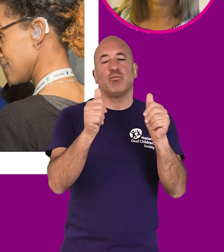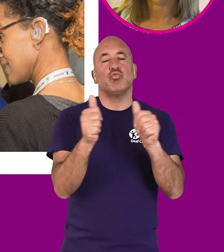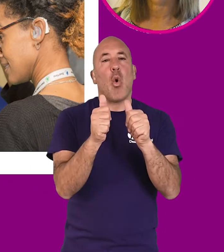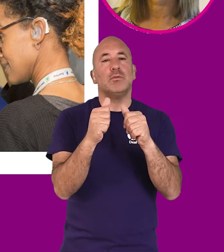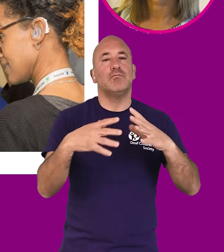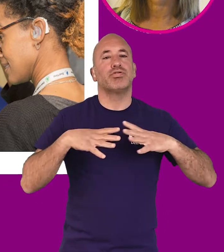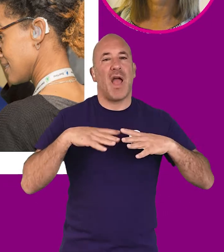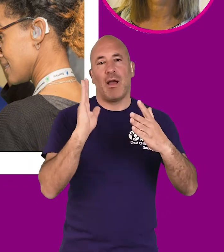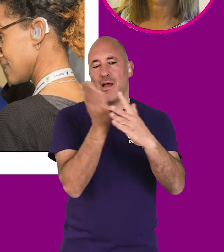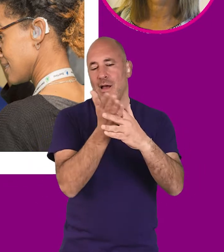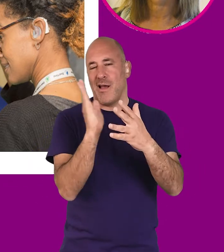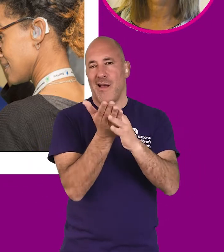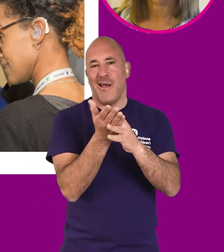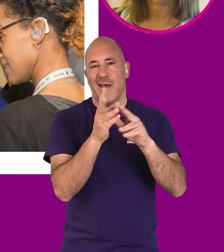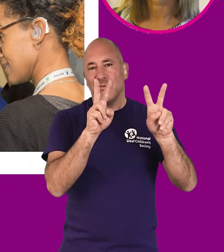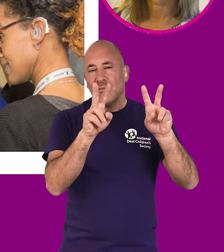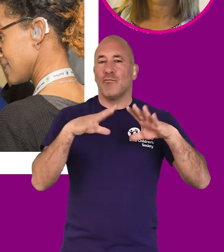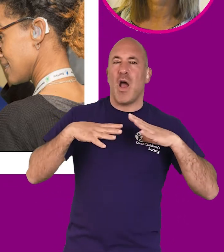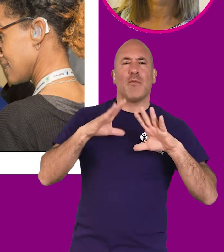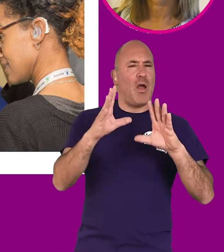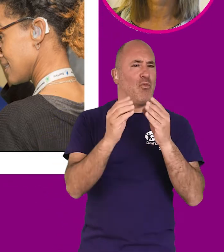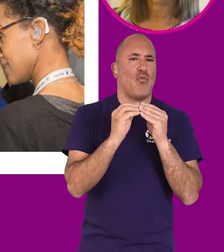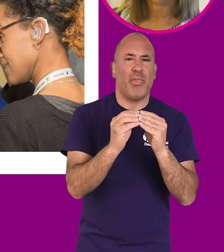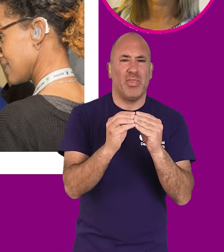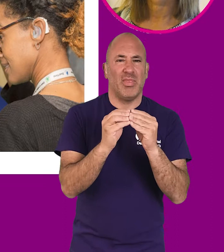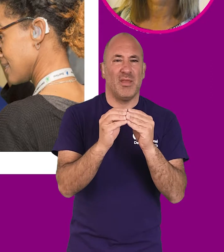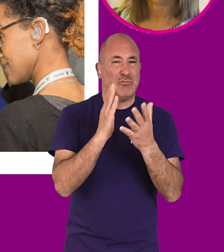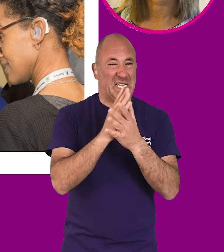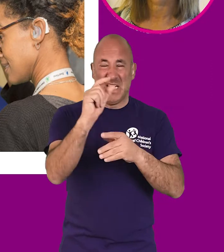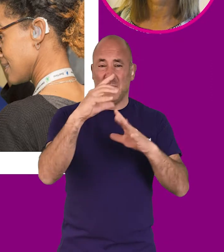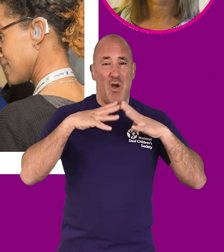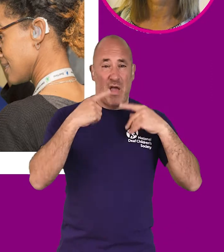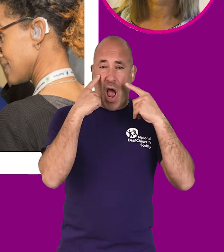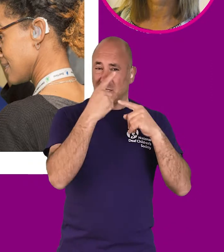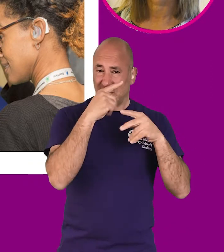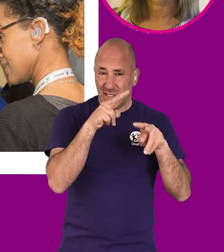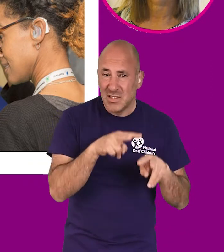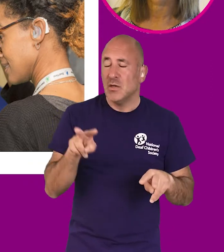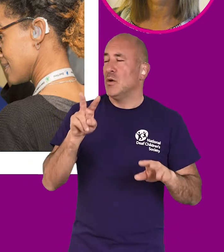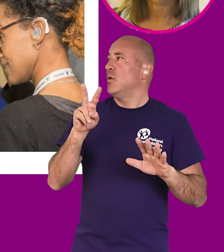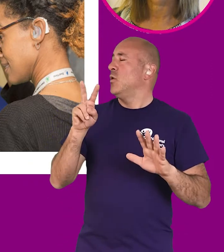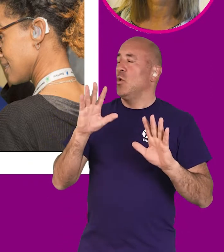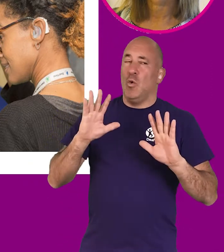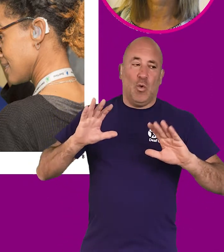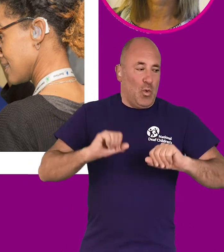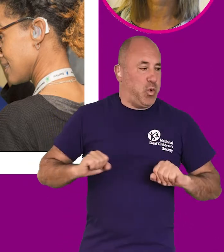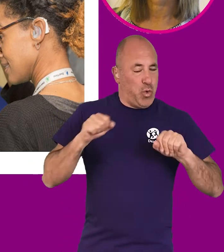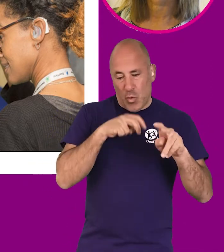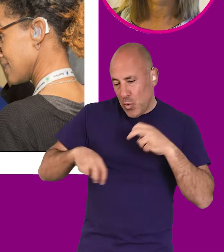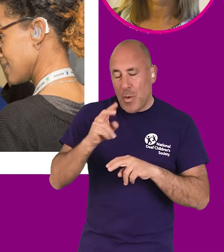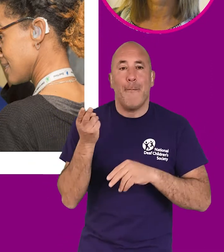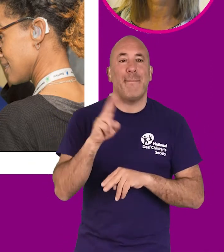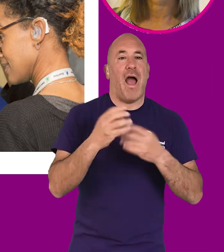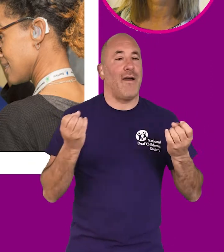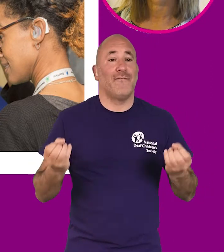So having some short breaks is incredibly worthwhile, just to have a little break for your eyes